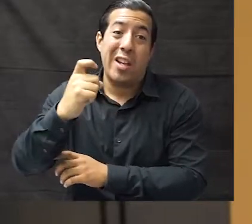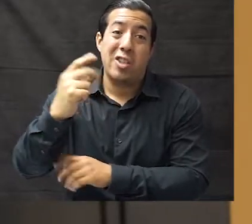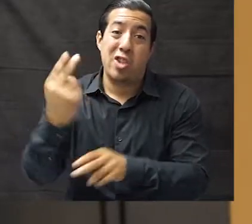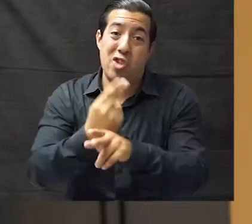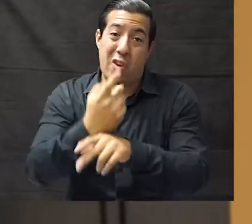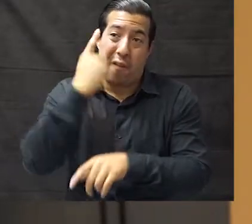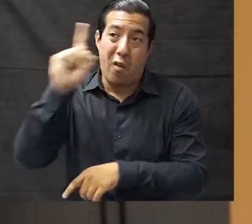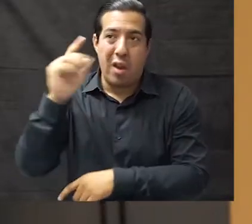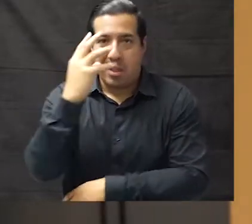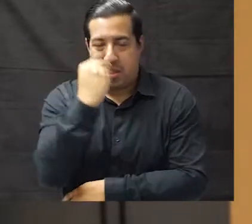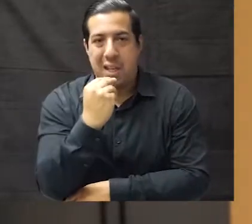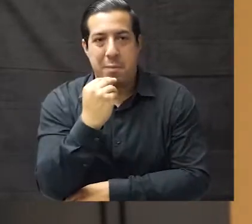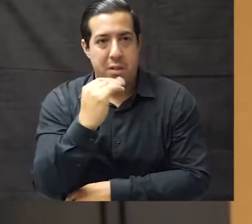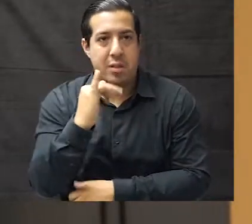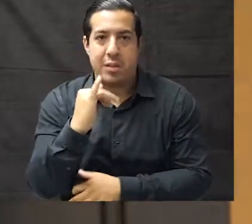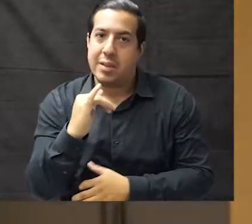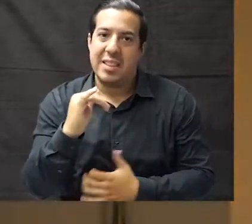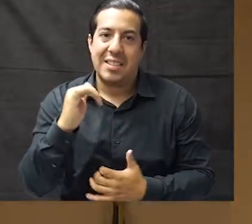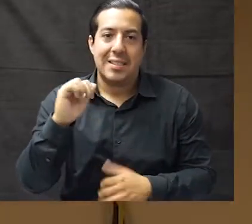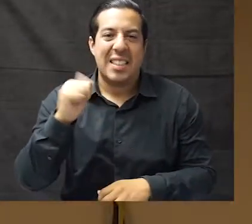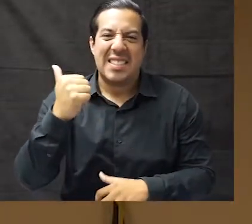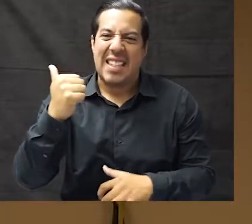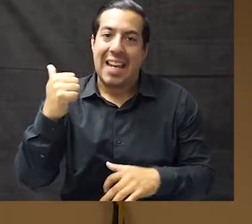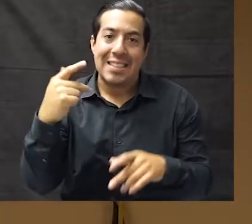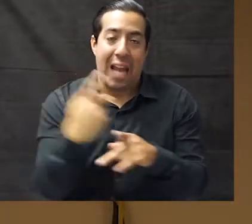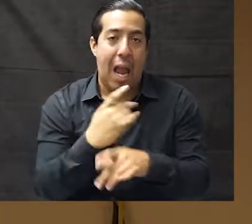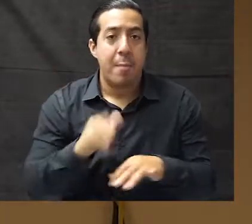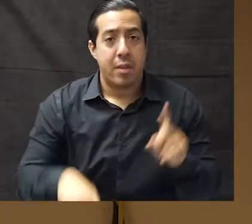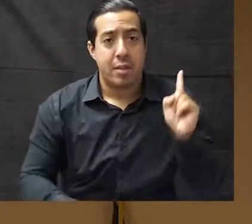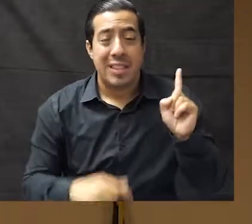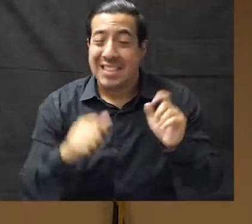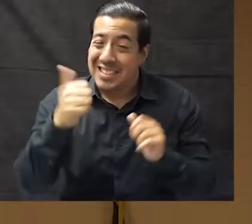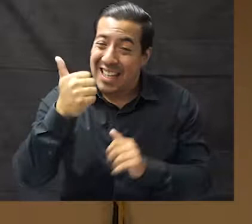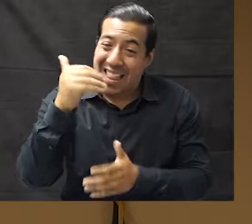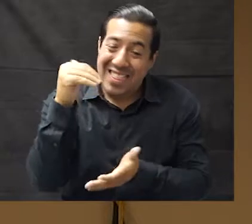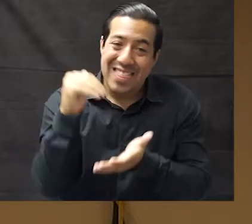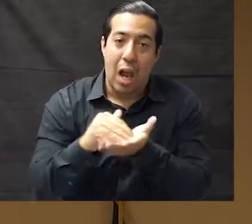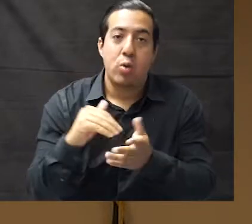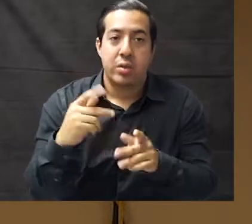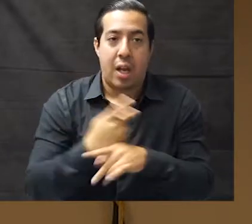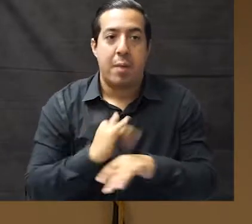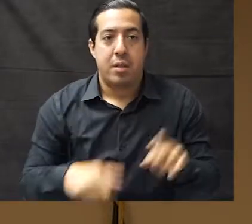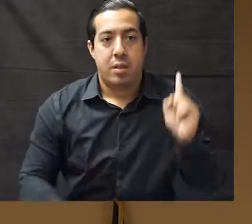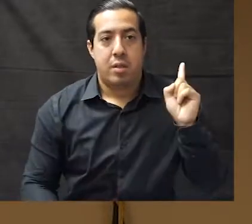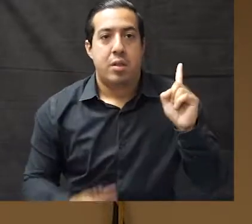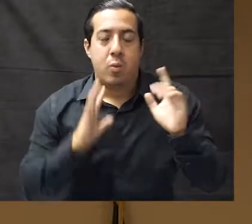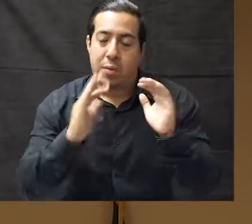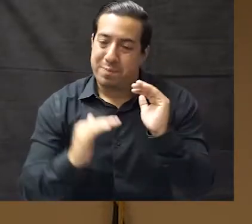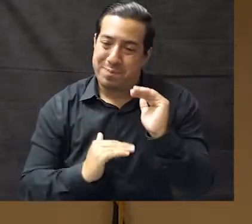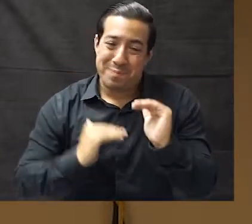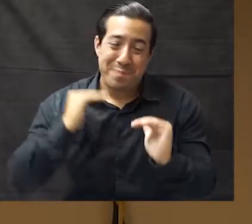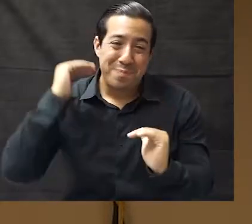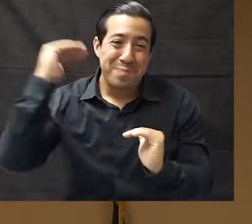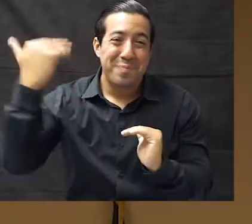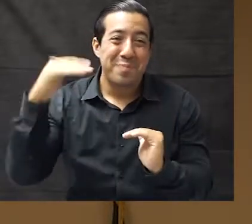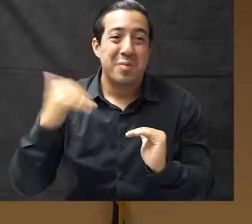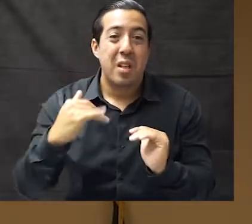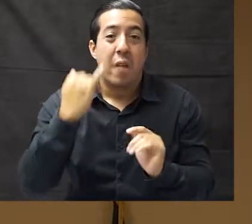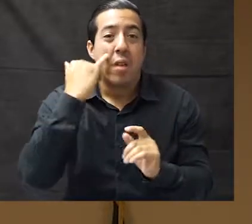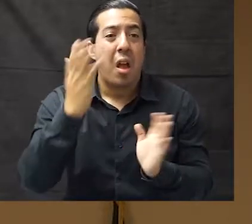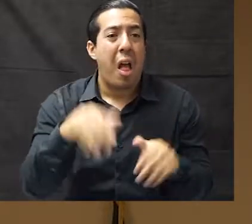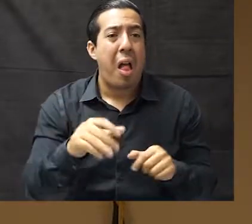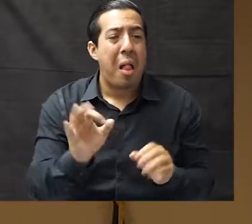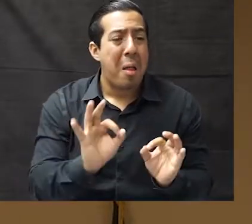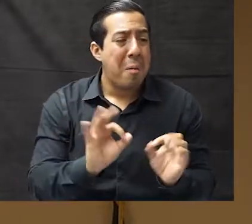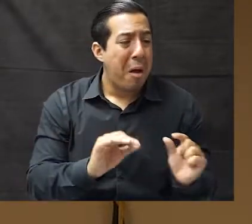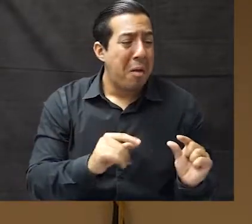So here's a comparison of heroin. Remember, that's 5 times as potent as morphine. Fentanyl, 100 times. And